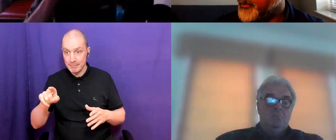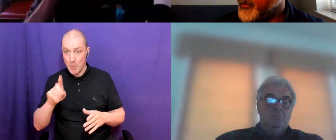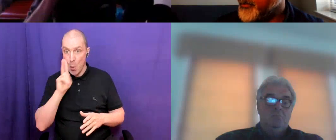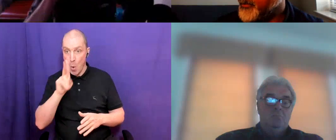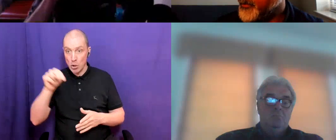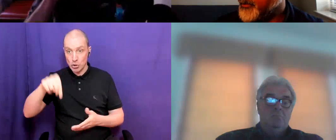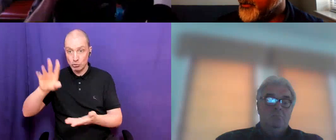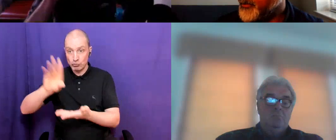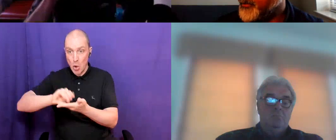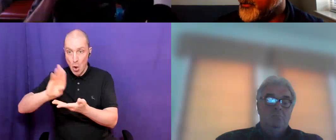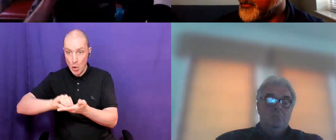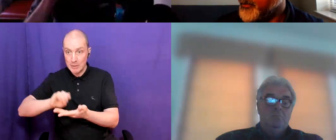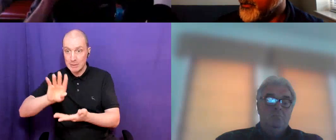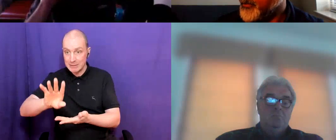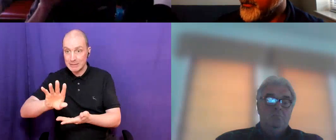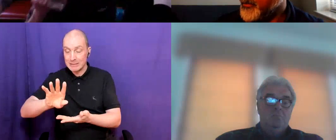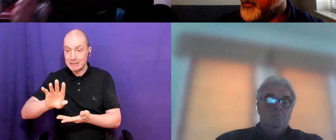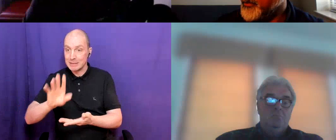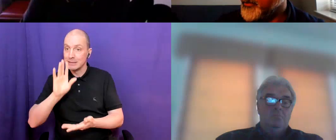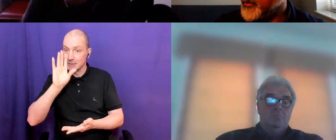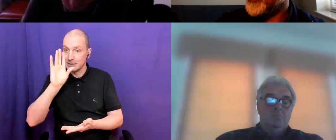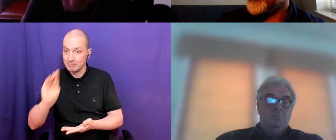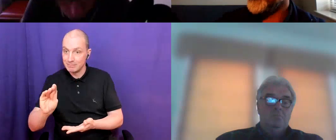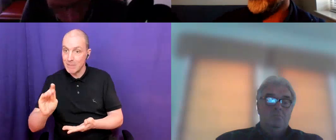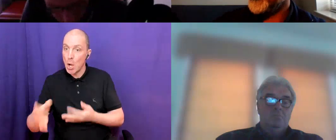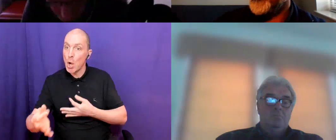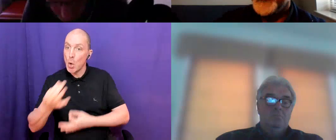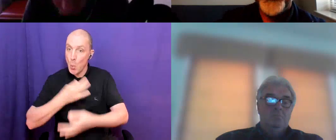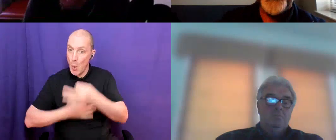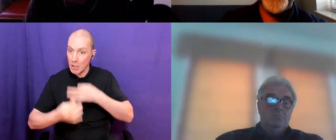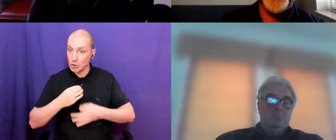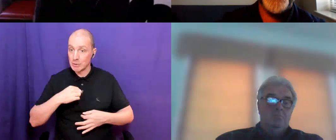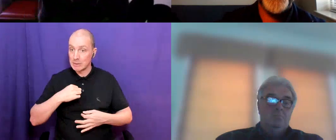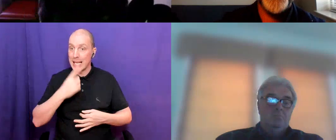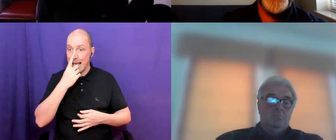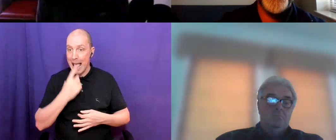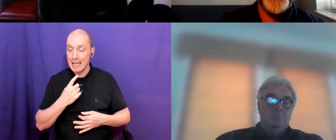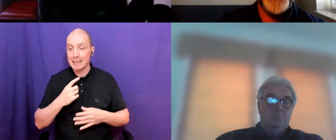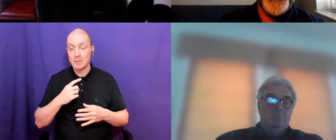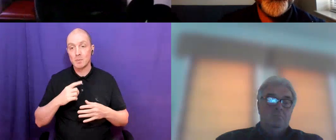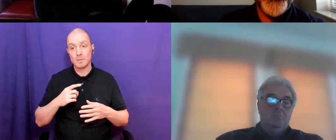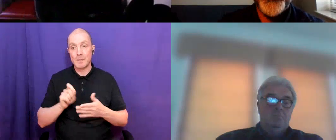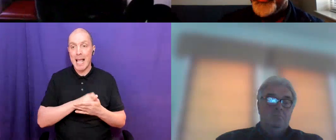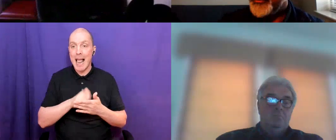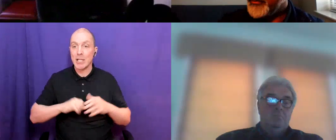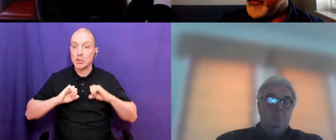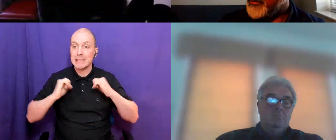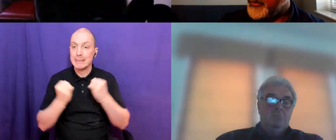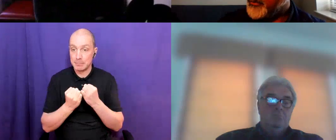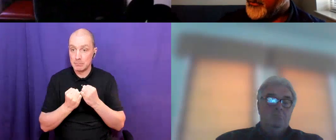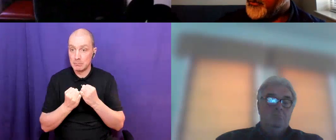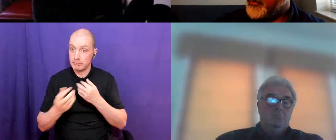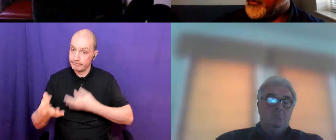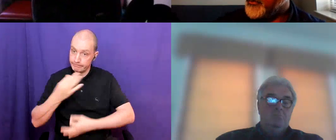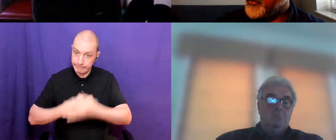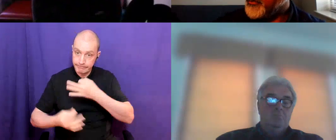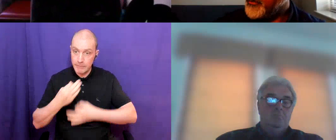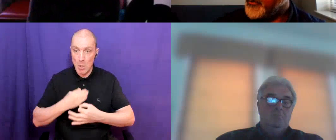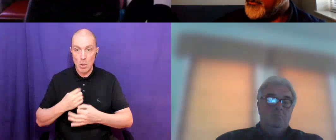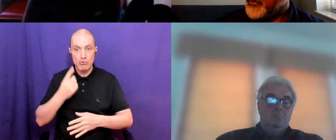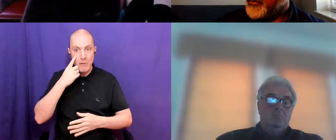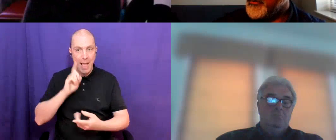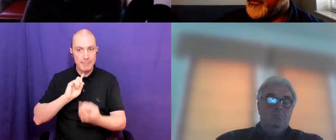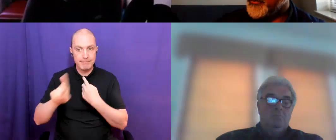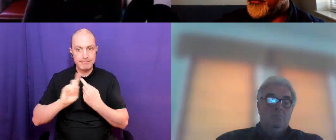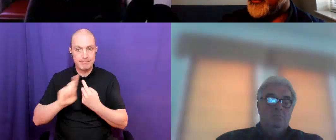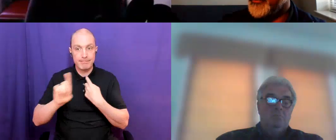please get in touch with the election team. We'll do our best to try and answer those in advance of the poll day and the count venue. However,